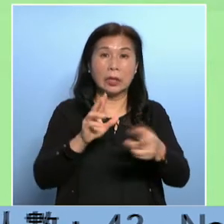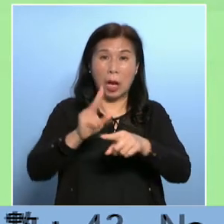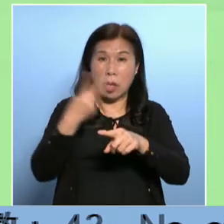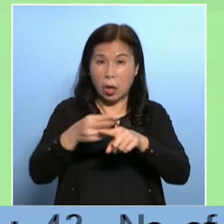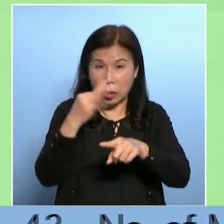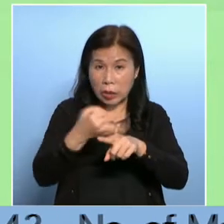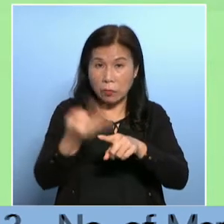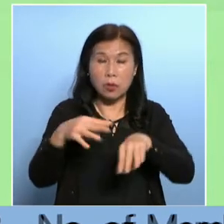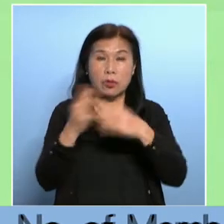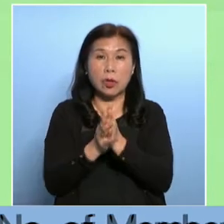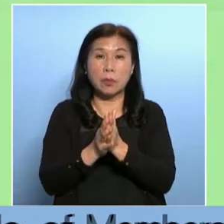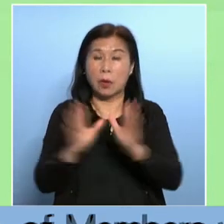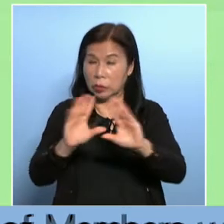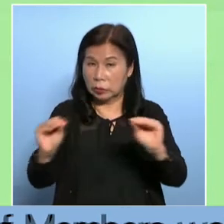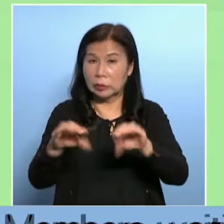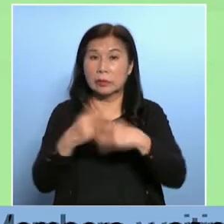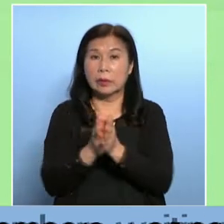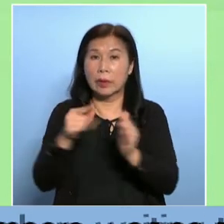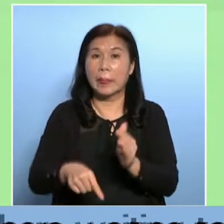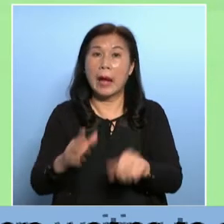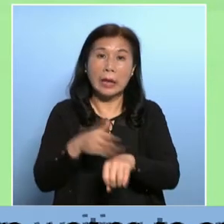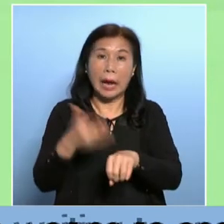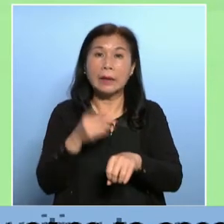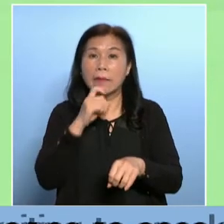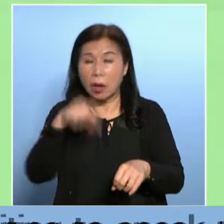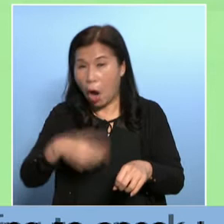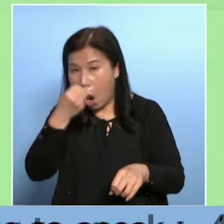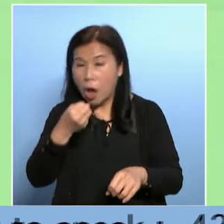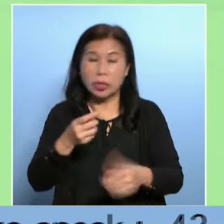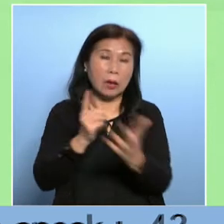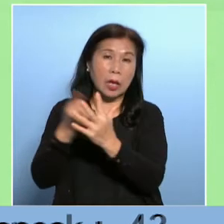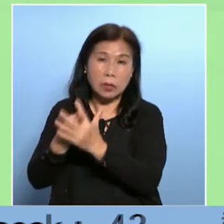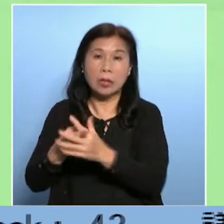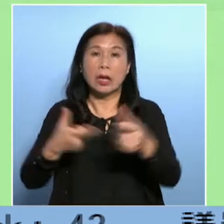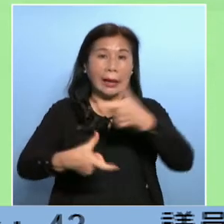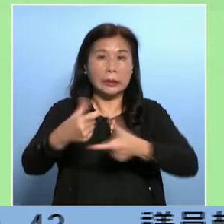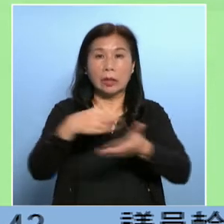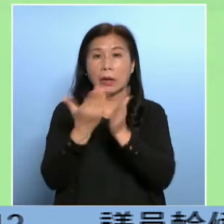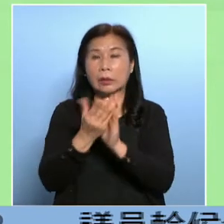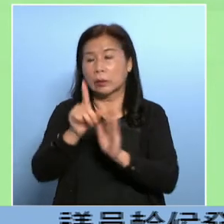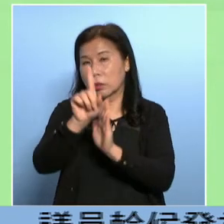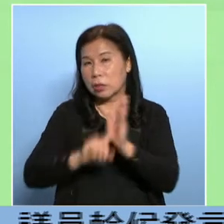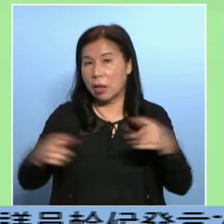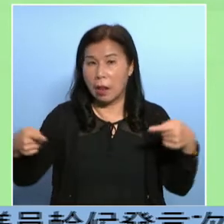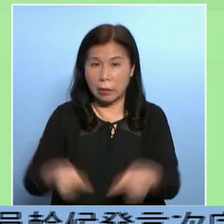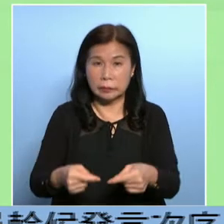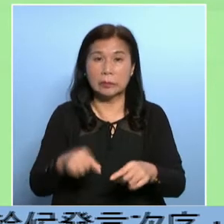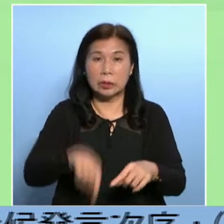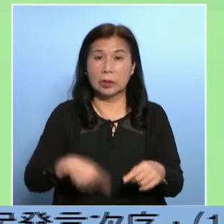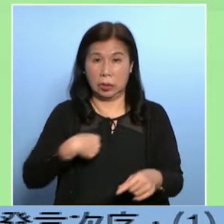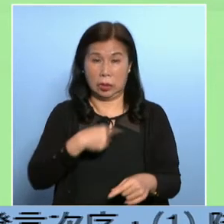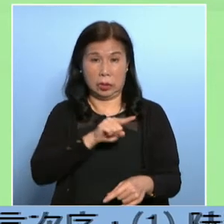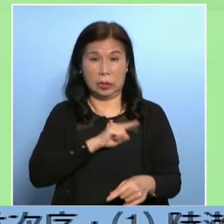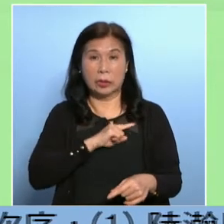if this fifth wave can control after 2 or 3 months, the local consumption and investment will be